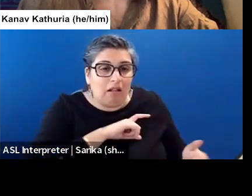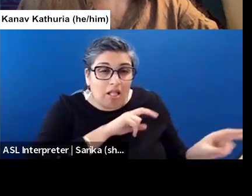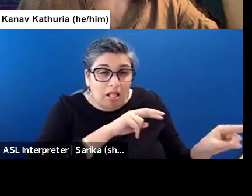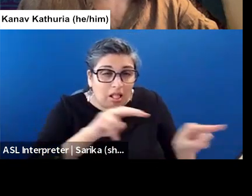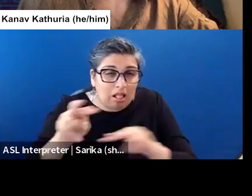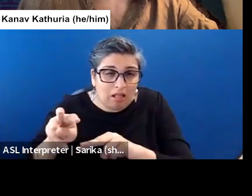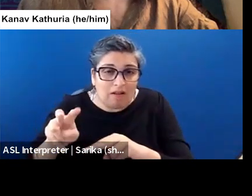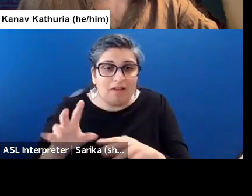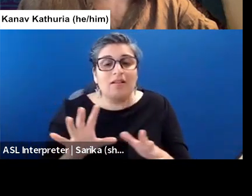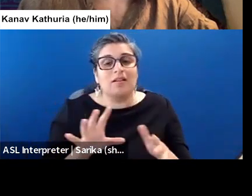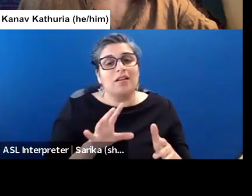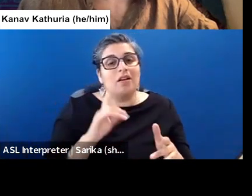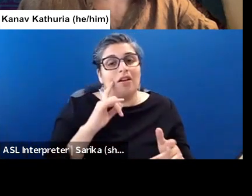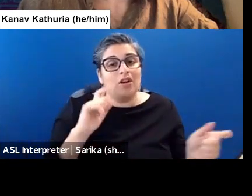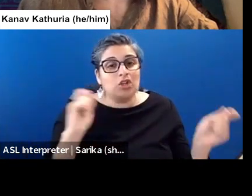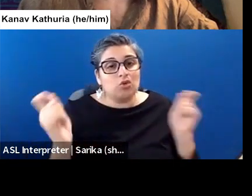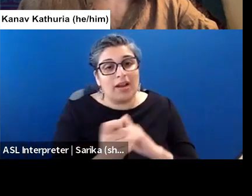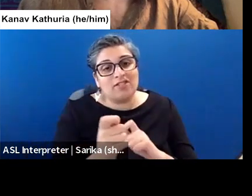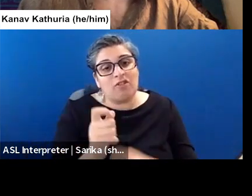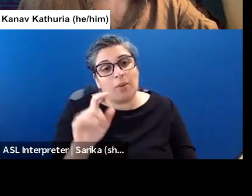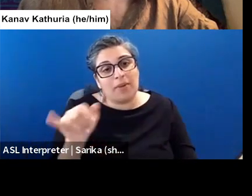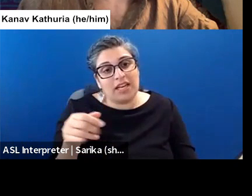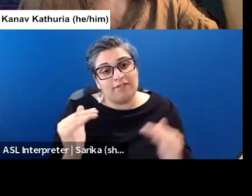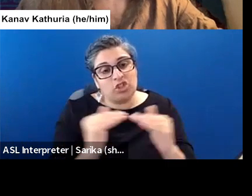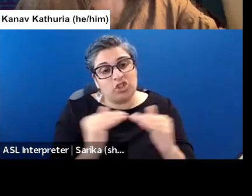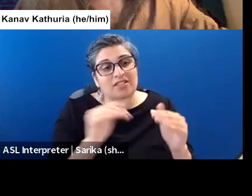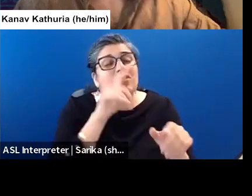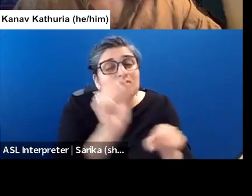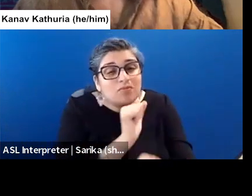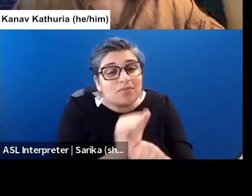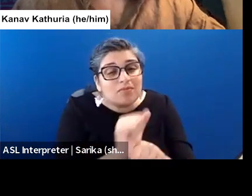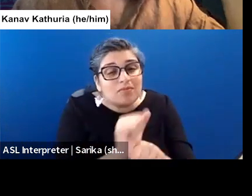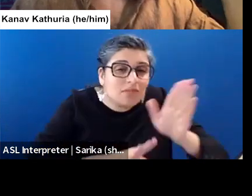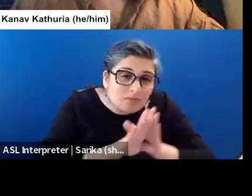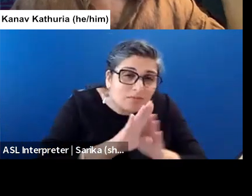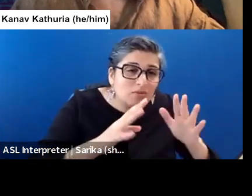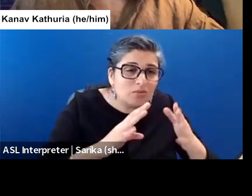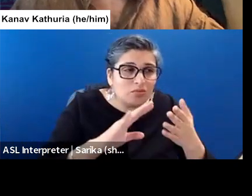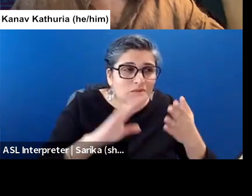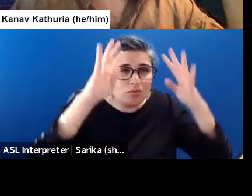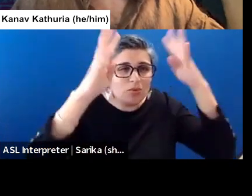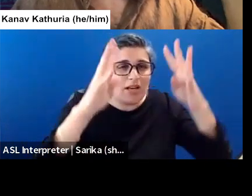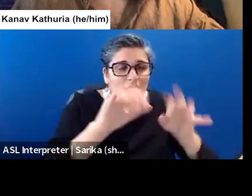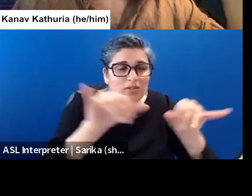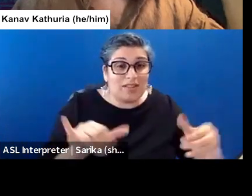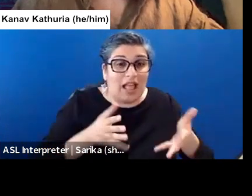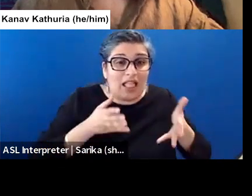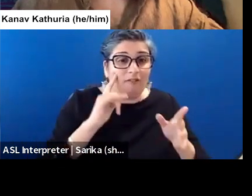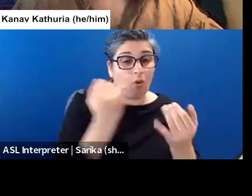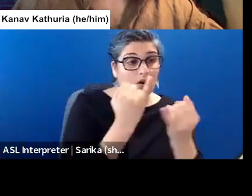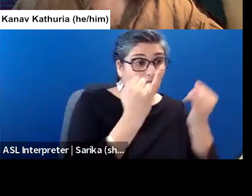looks like for transformative justice, for actually creating those systems that allow for individual